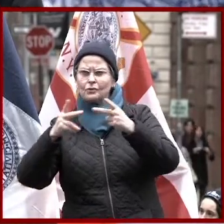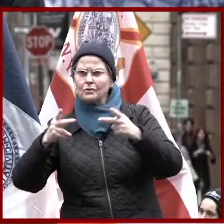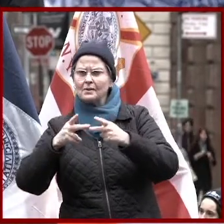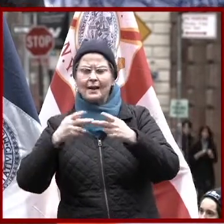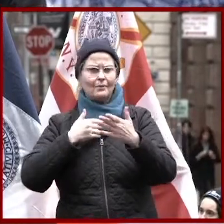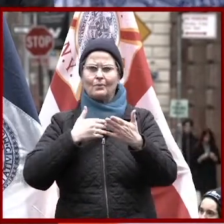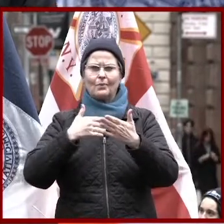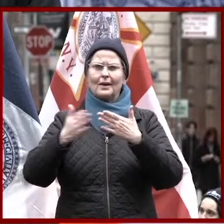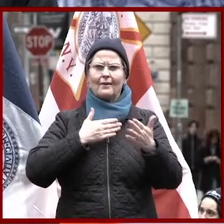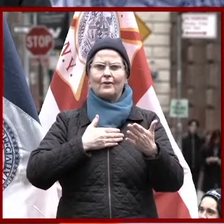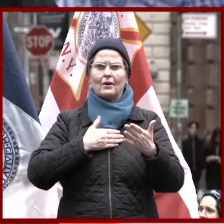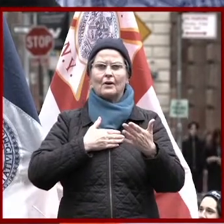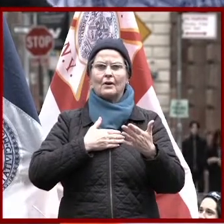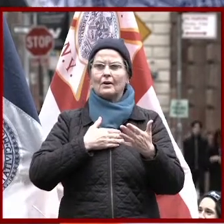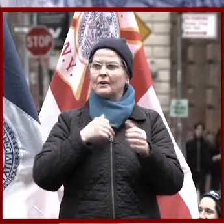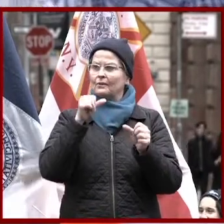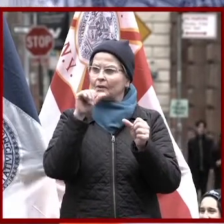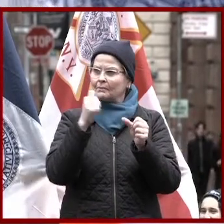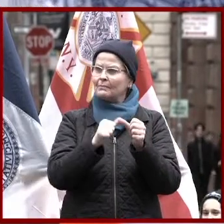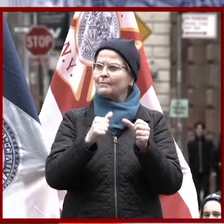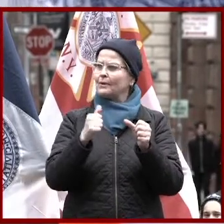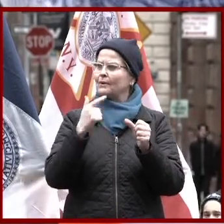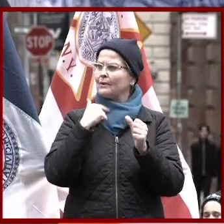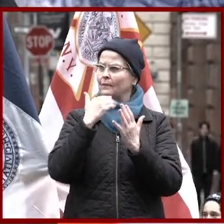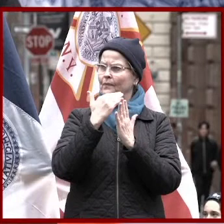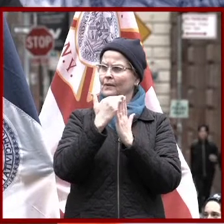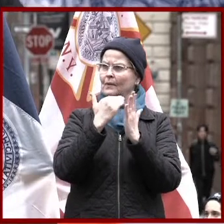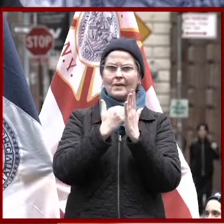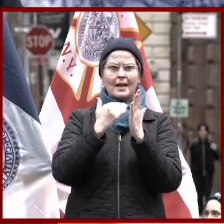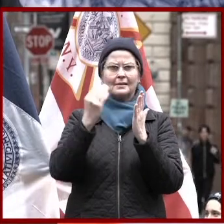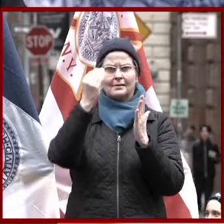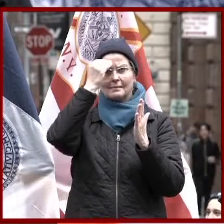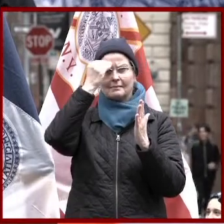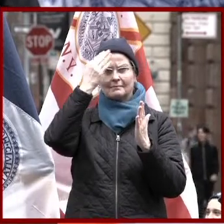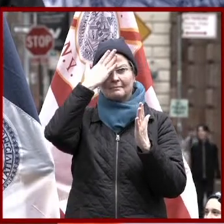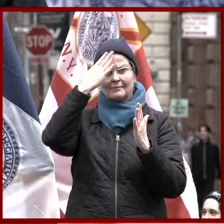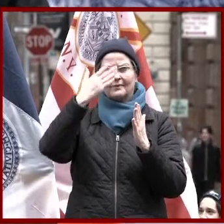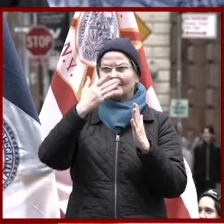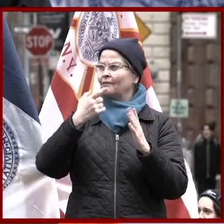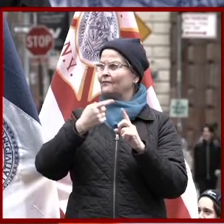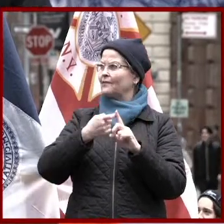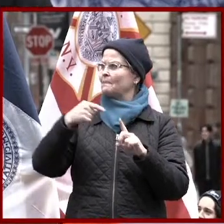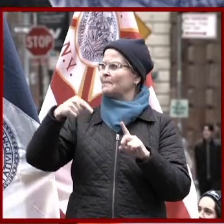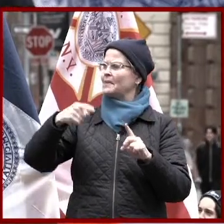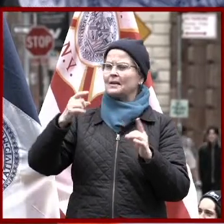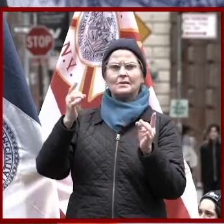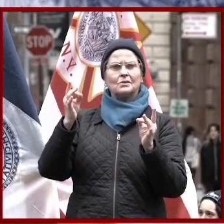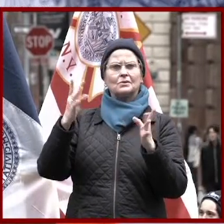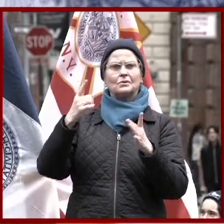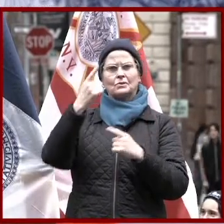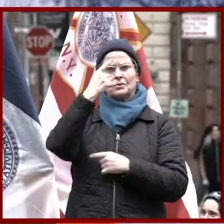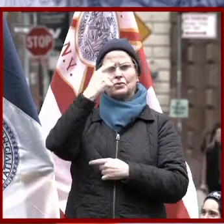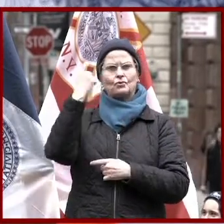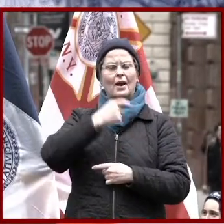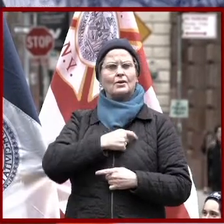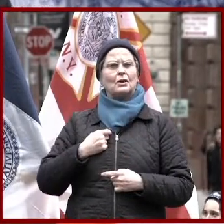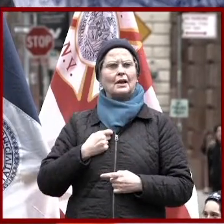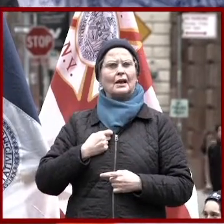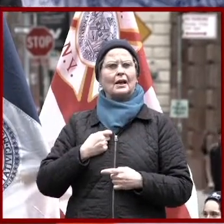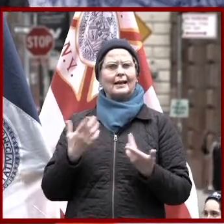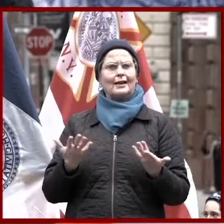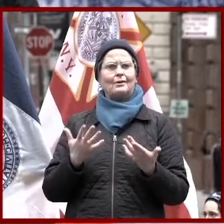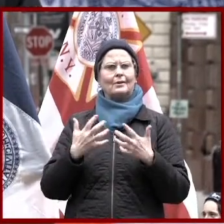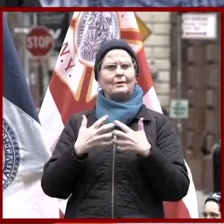in between, let us remember the lessons that were learned here at the Triangle Shirtwaist